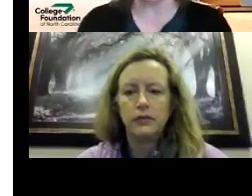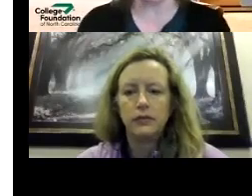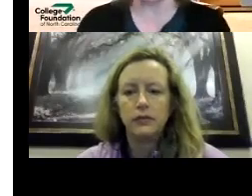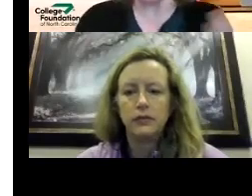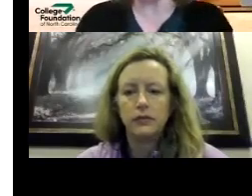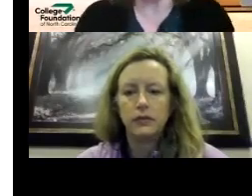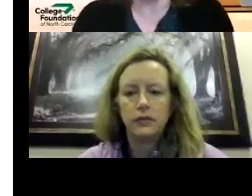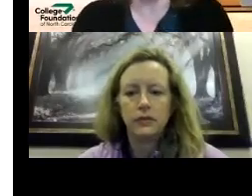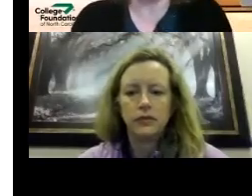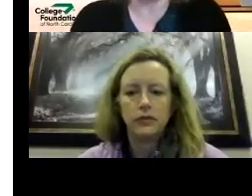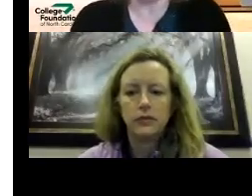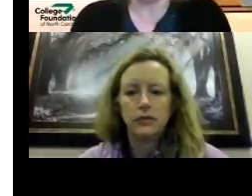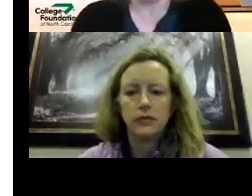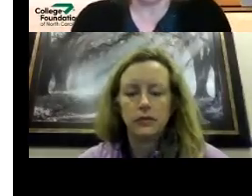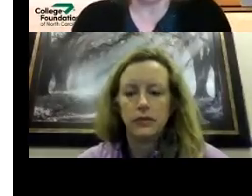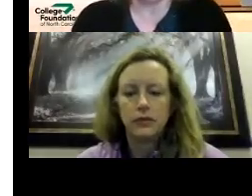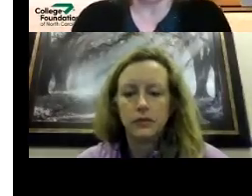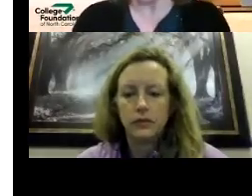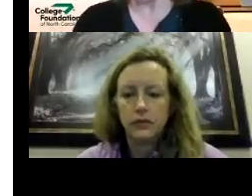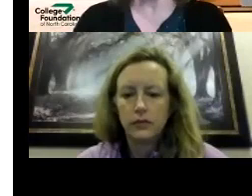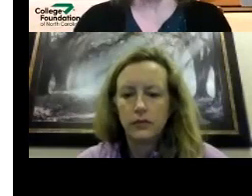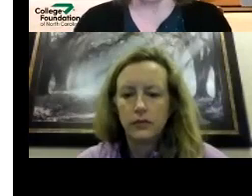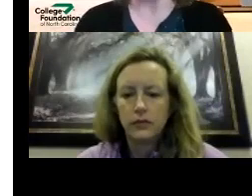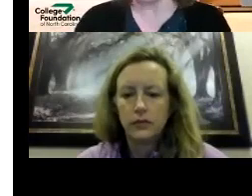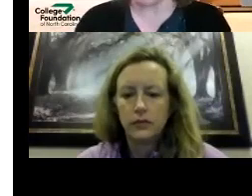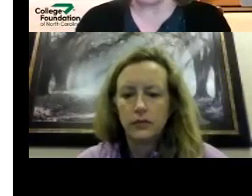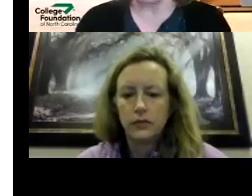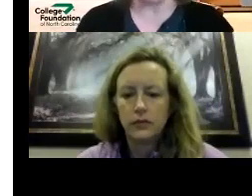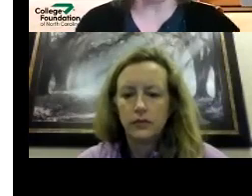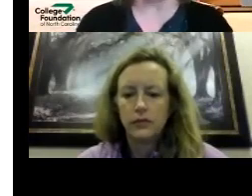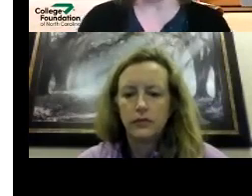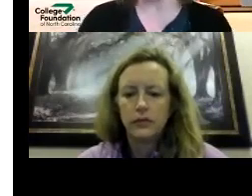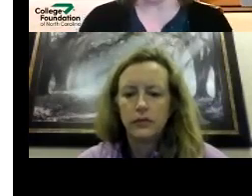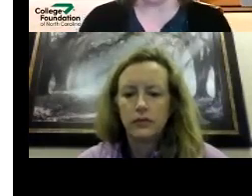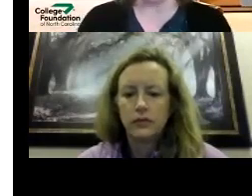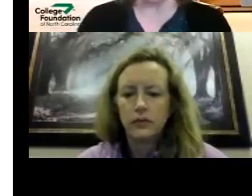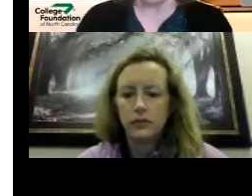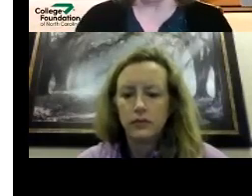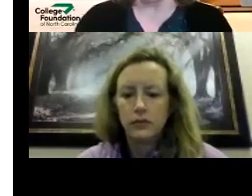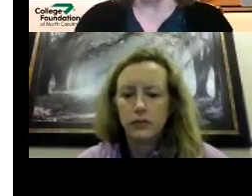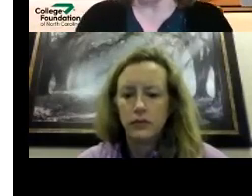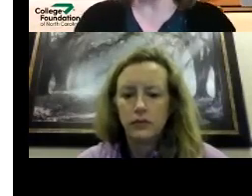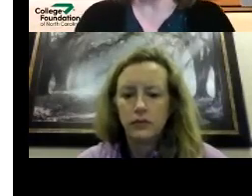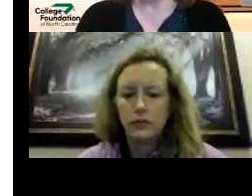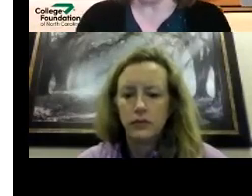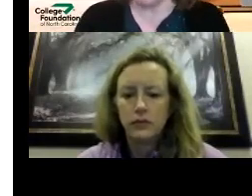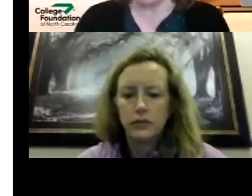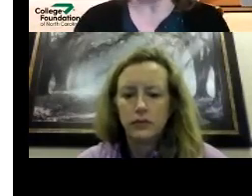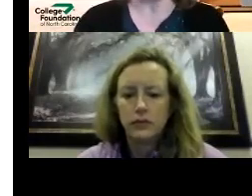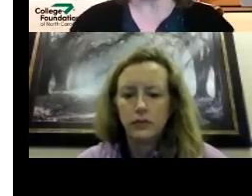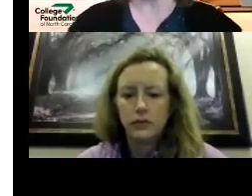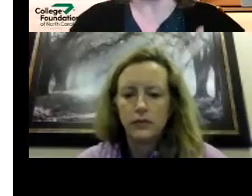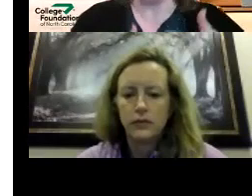of college, even within the state of North Carolina, can really vary widely from school to school. But even, you know, at the